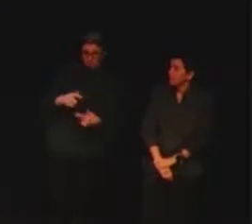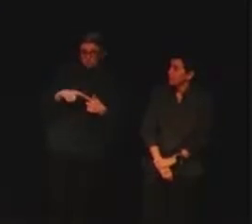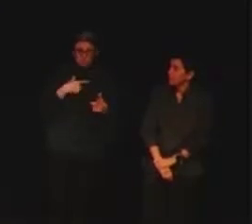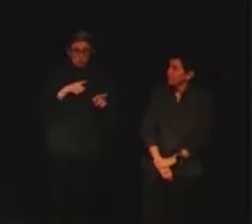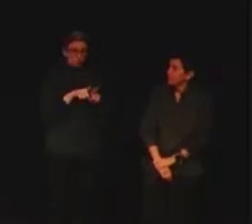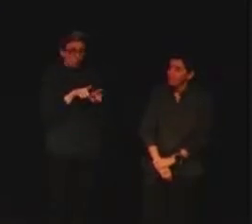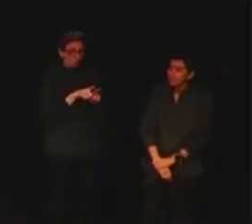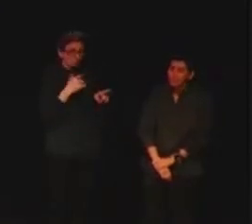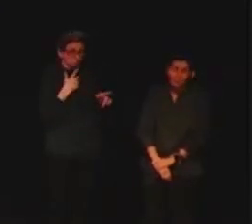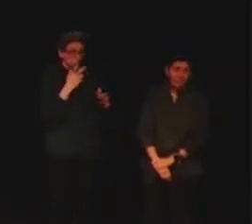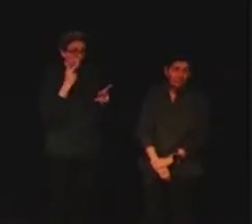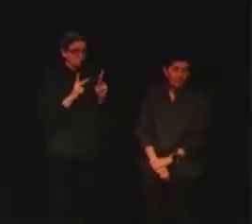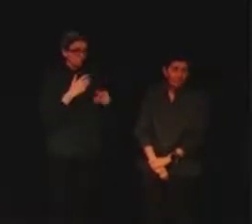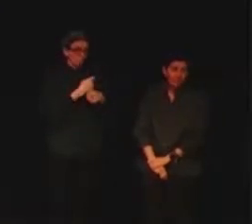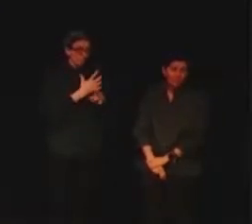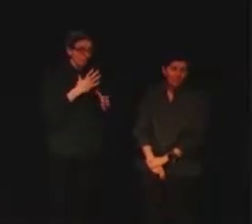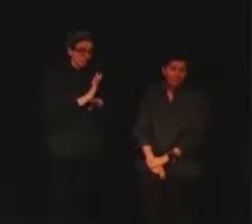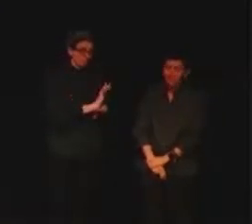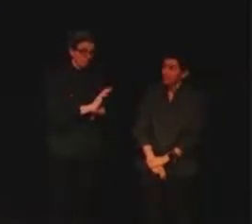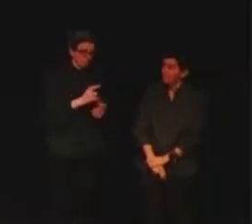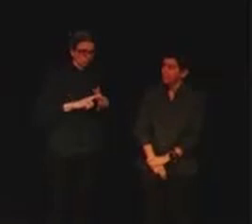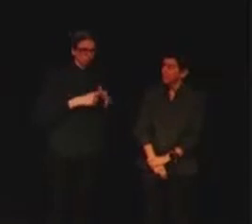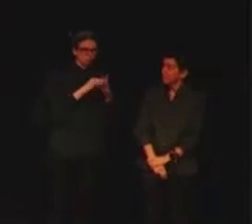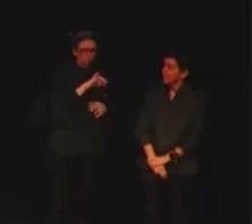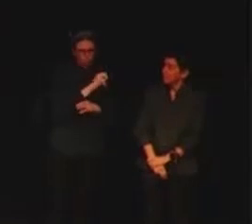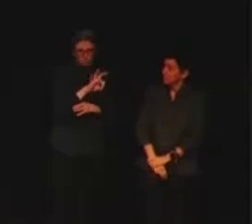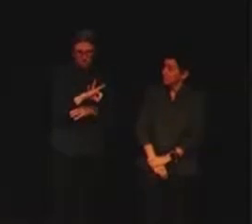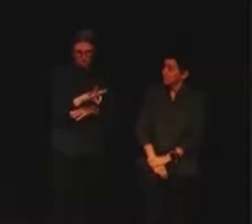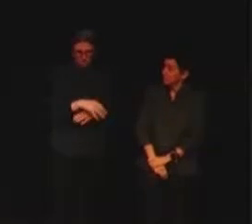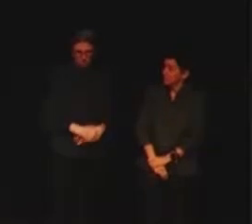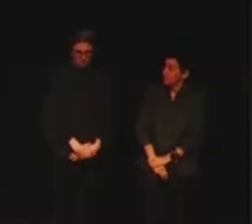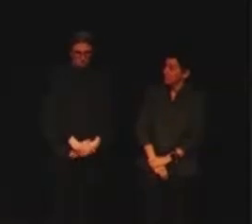So let's start with Jeff.